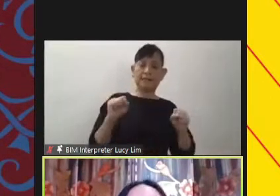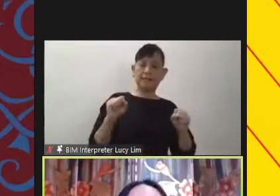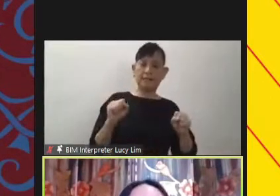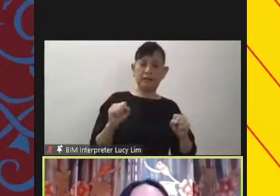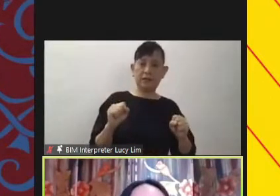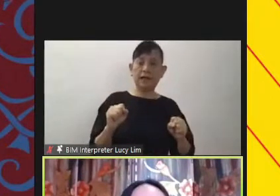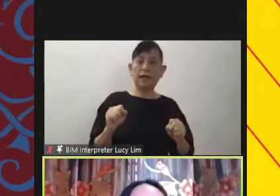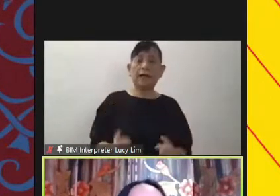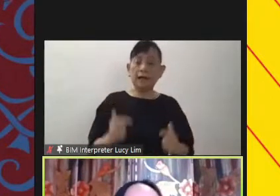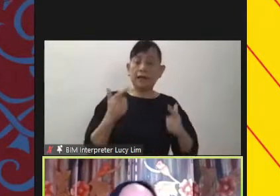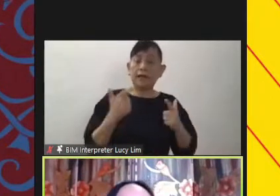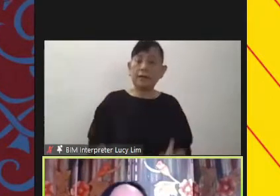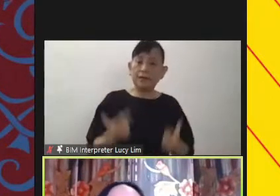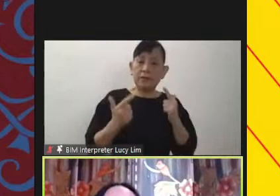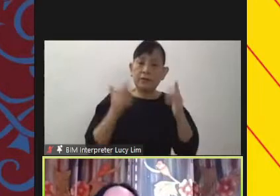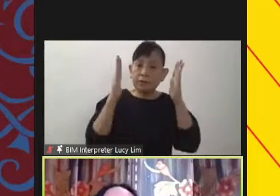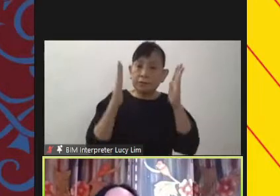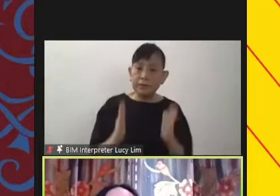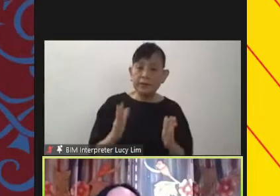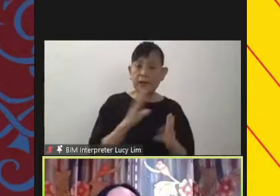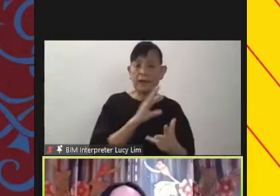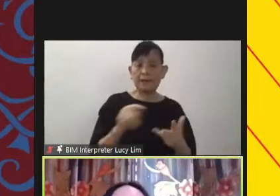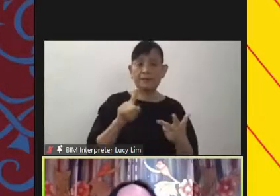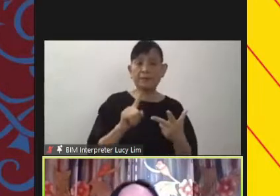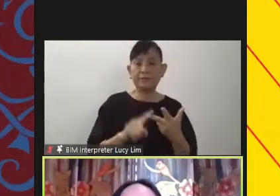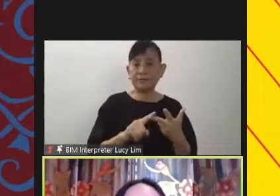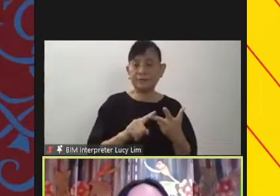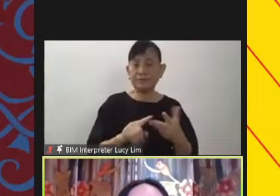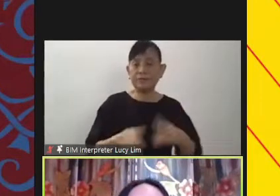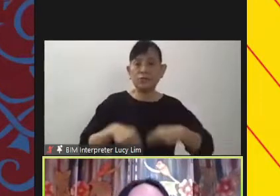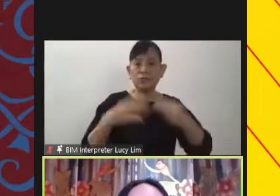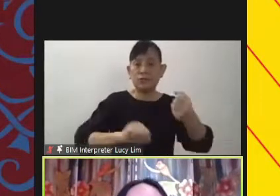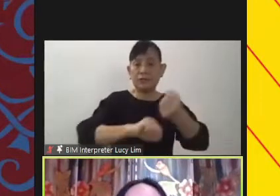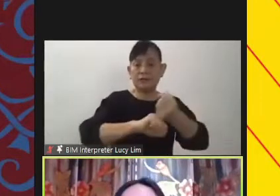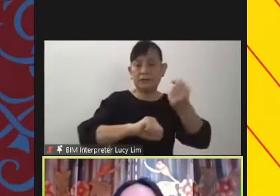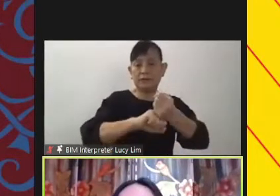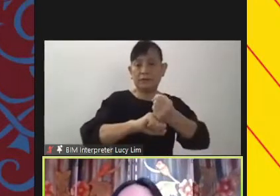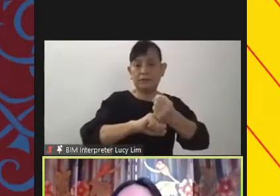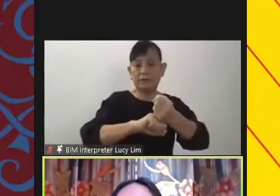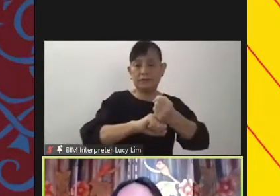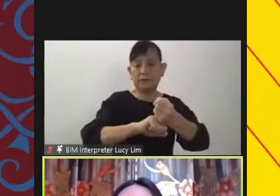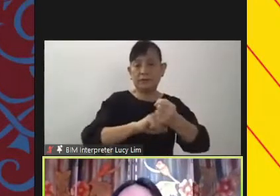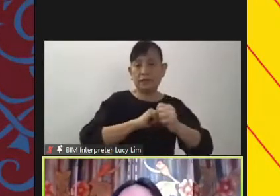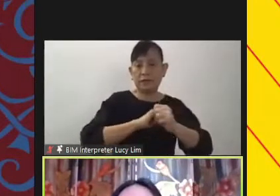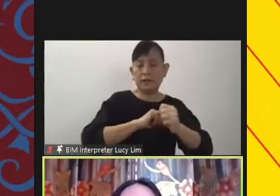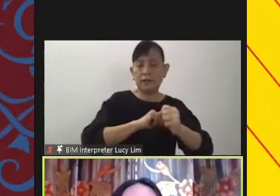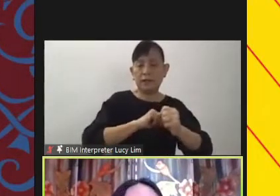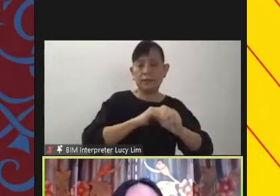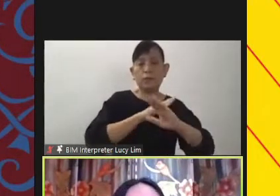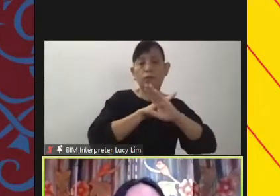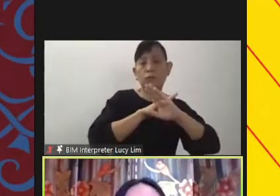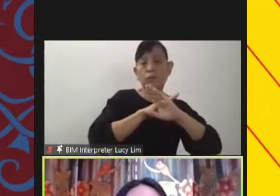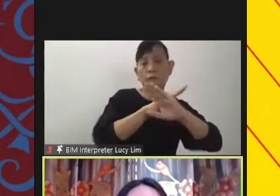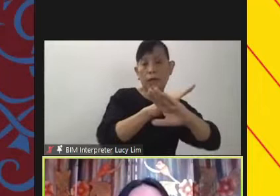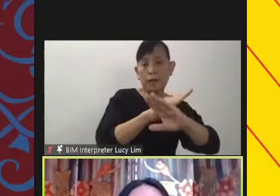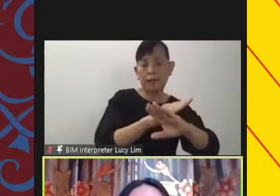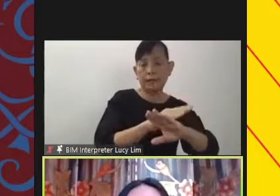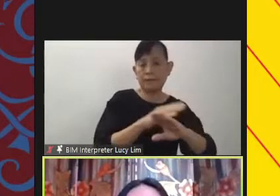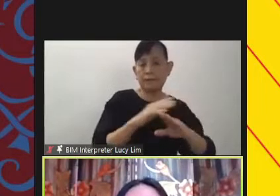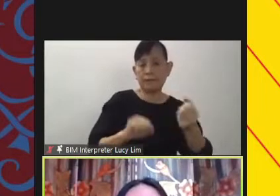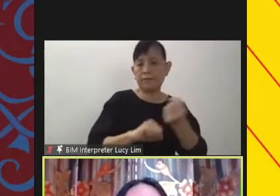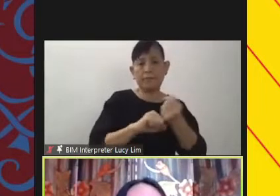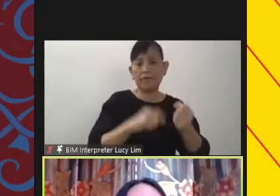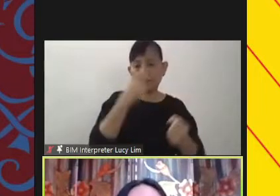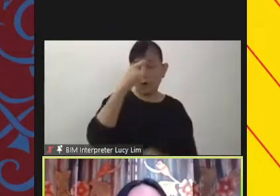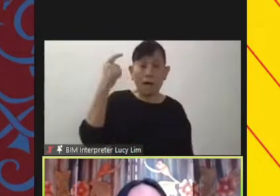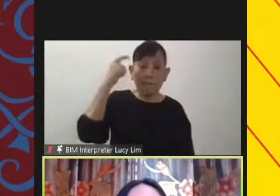monitor safety. And thirdly, you have to provide support to survivors. When it comes to mental health, it's not usually provided.